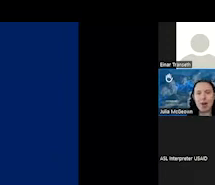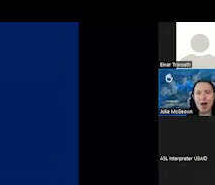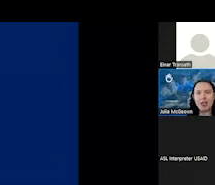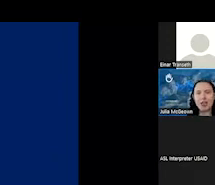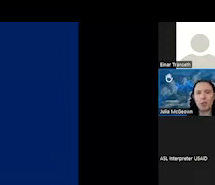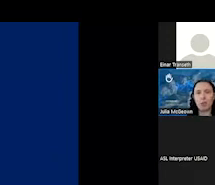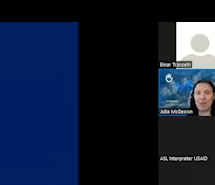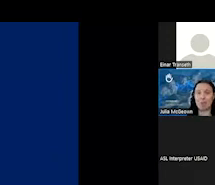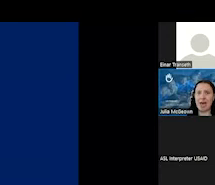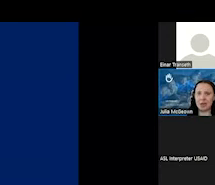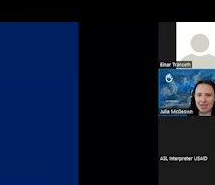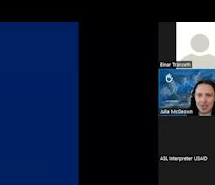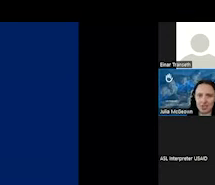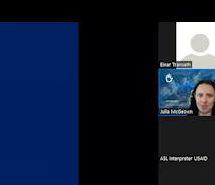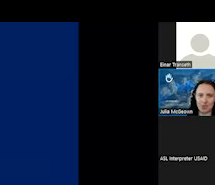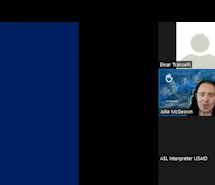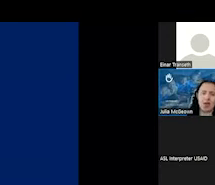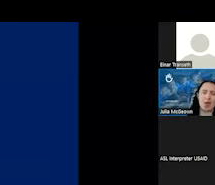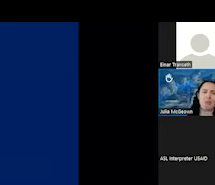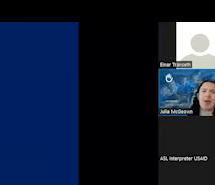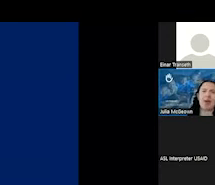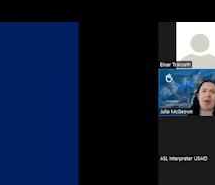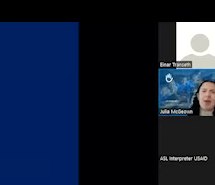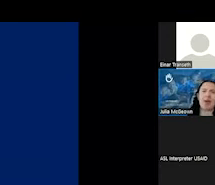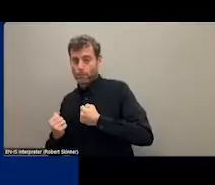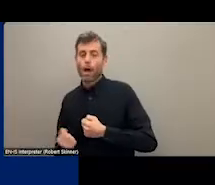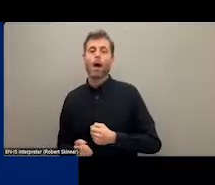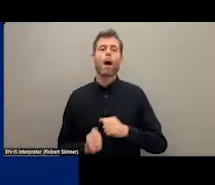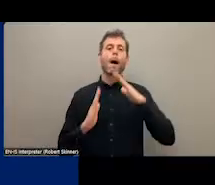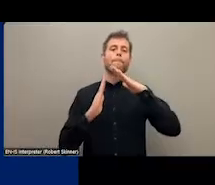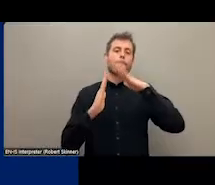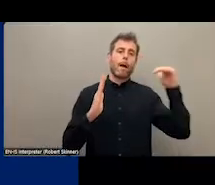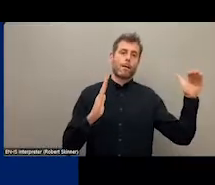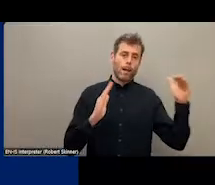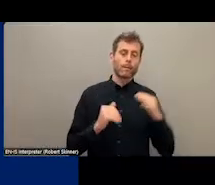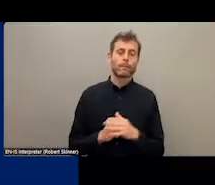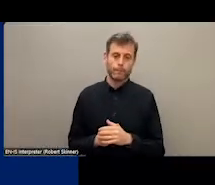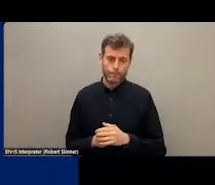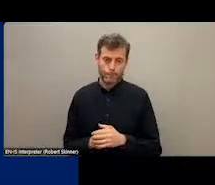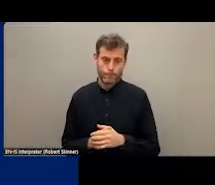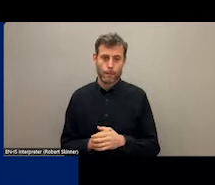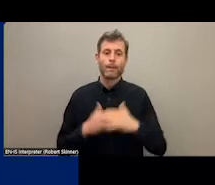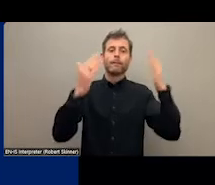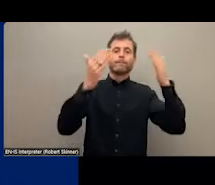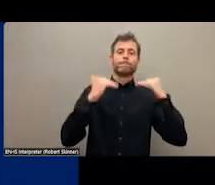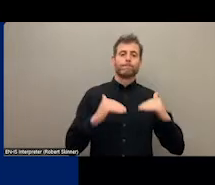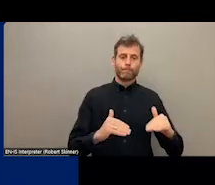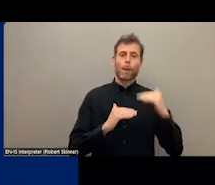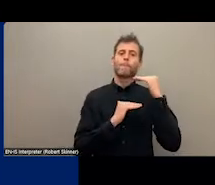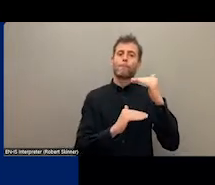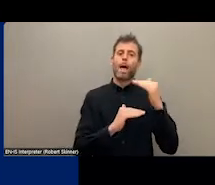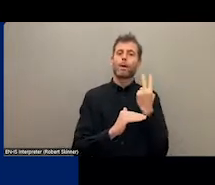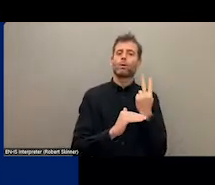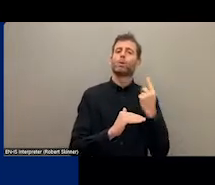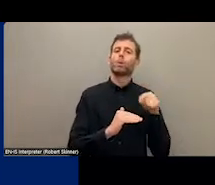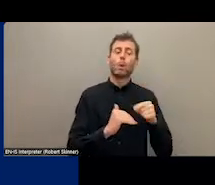And then part 2 will be a panel discussion with a host of distinguished speakers talking about how to unleash the potential